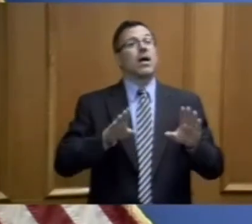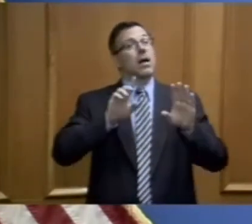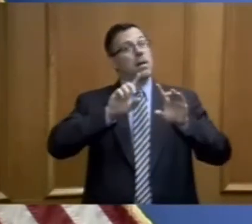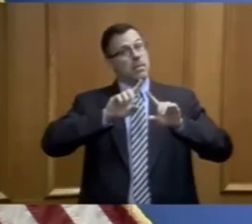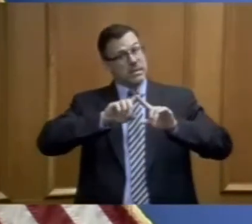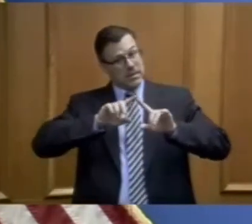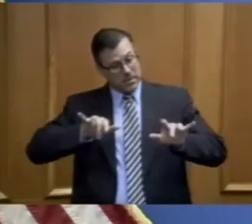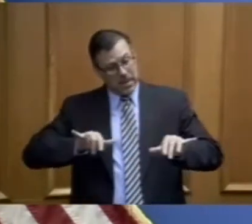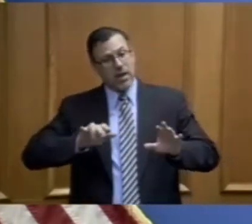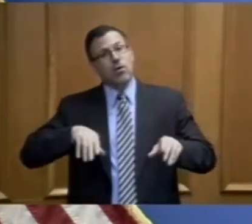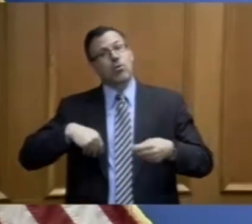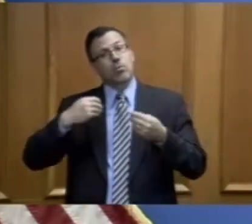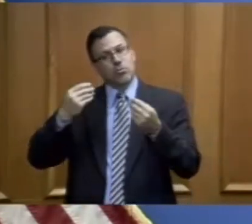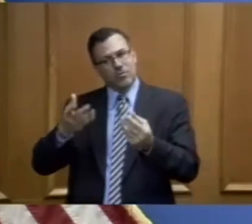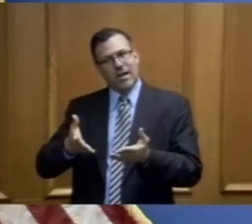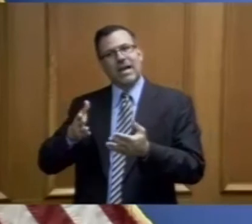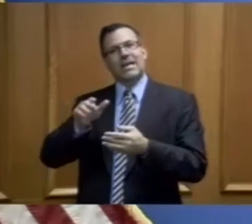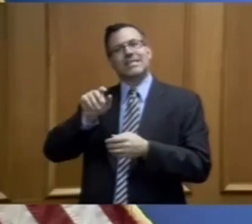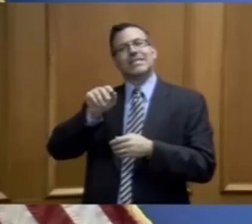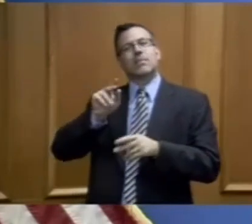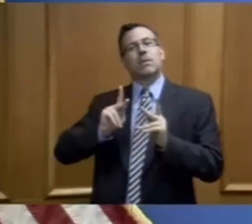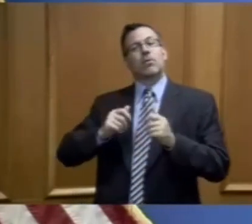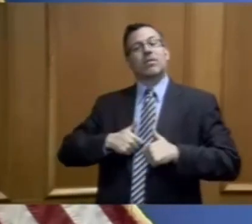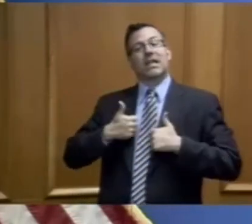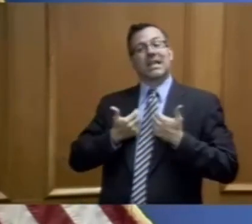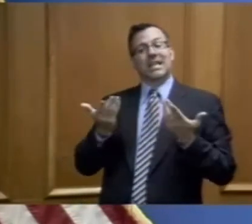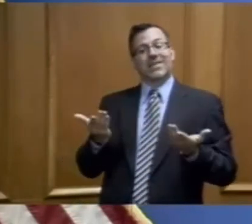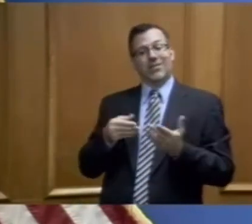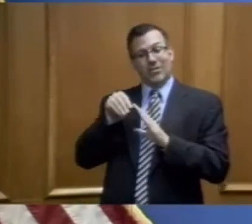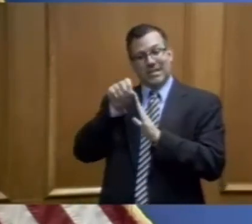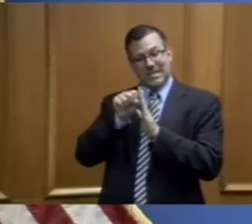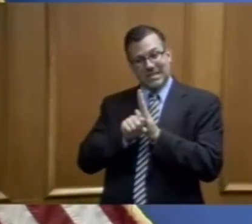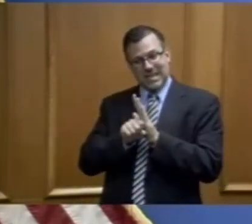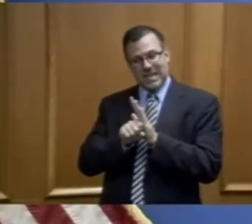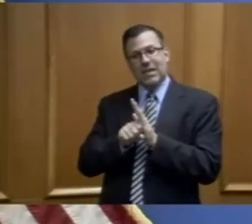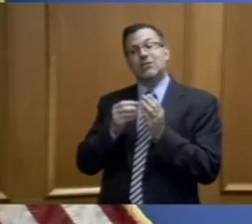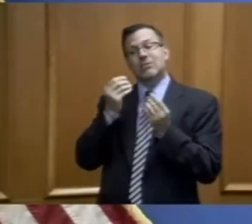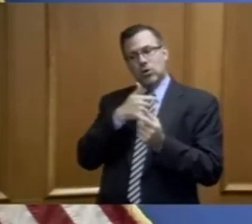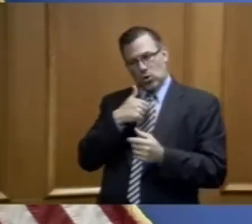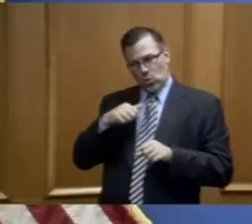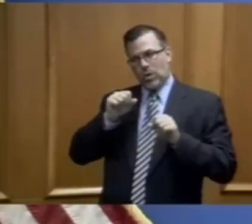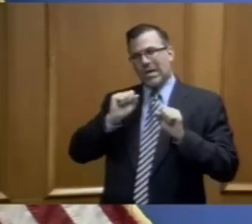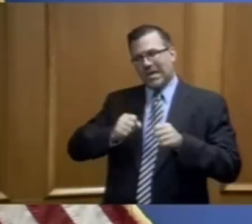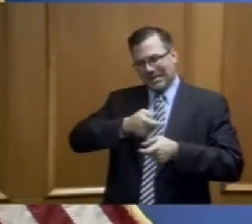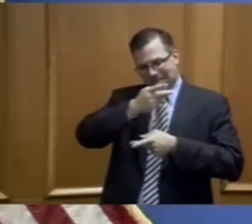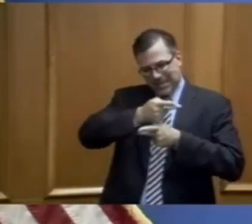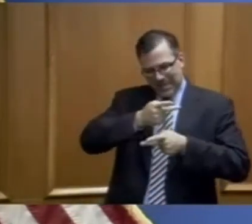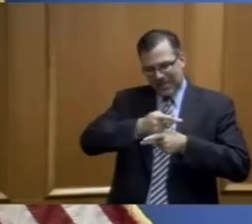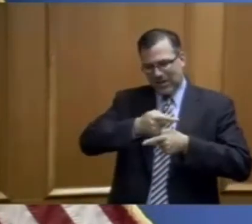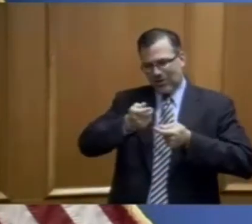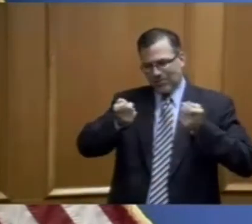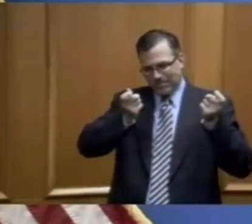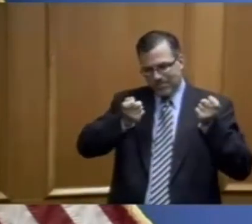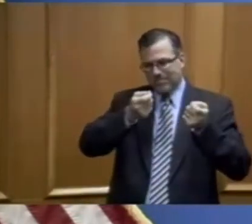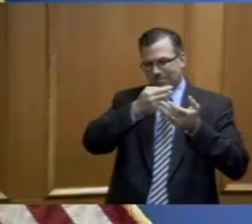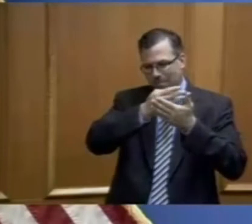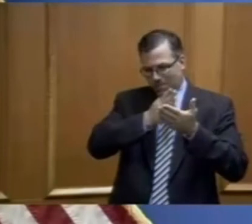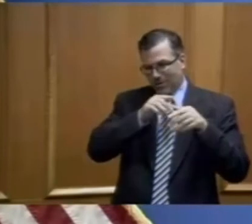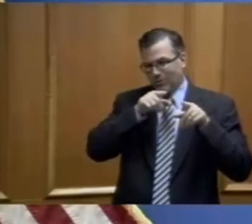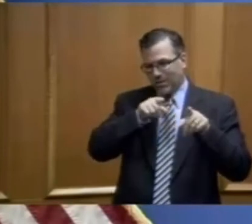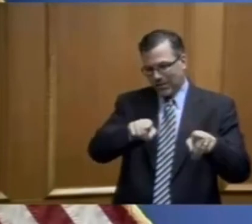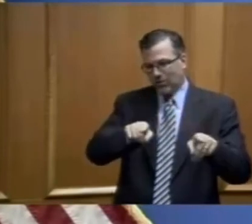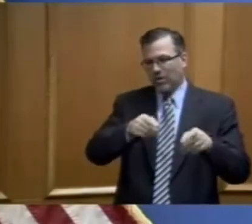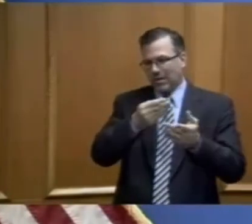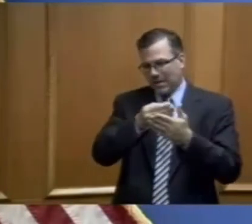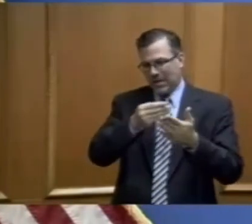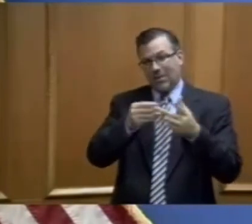provide Tennesseans with the assurance that we know how to manage a budget in an economic crisis. Part of the way you do that is you